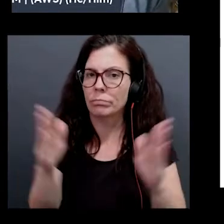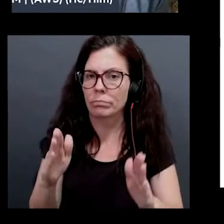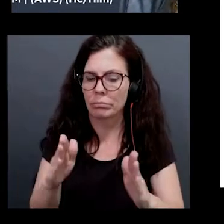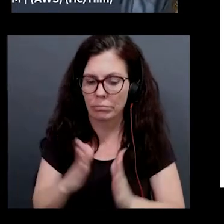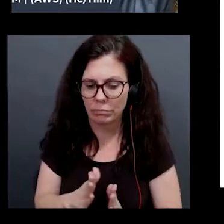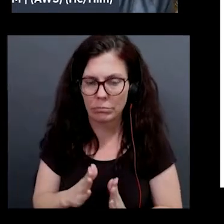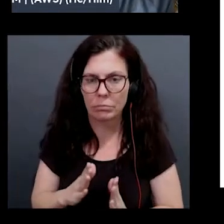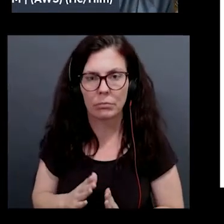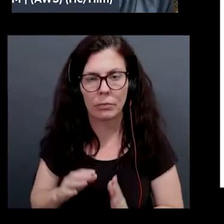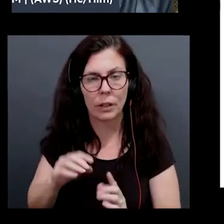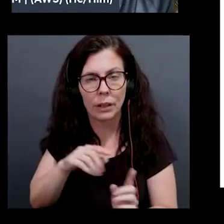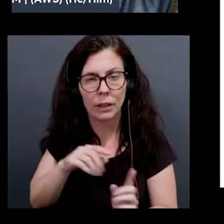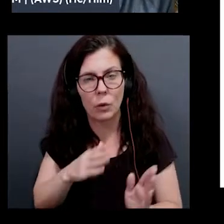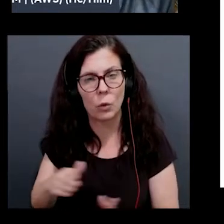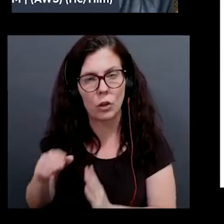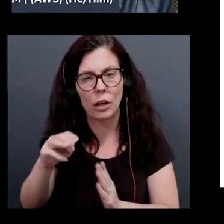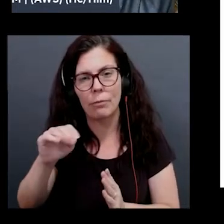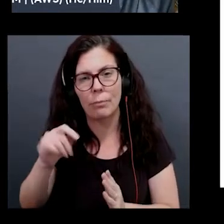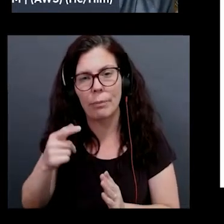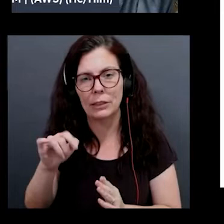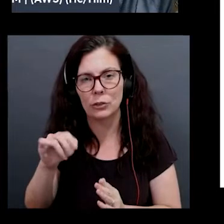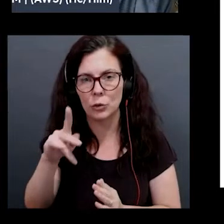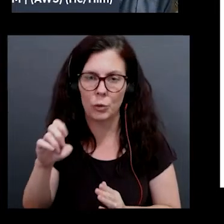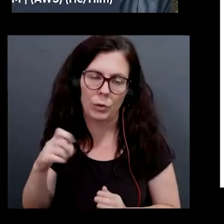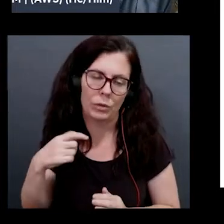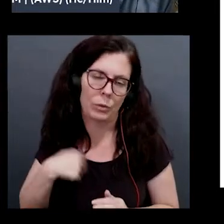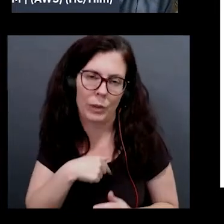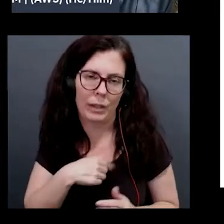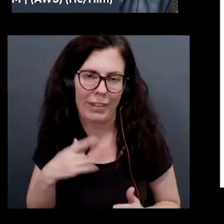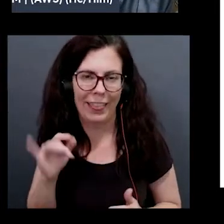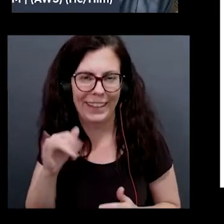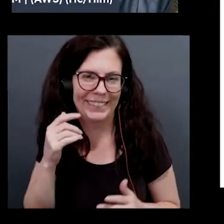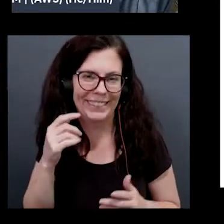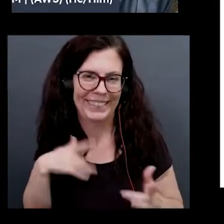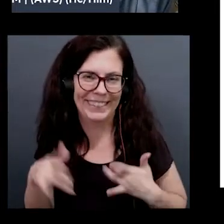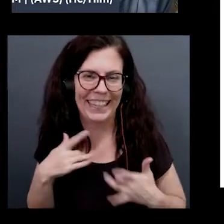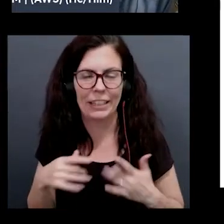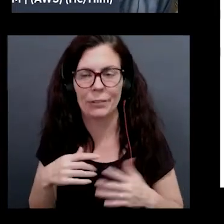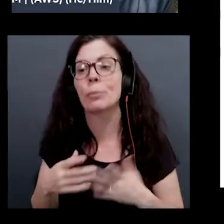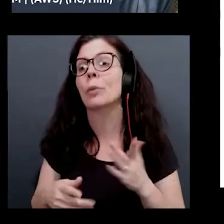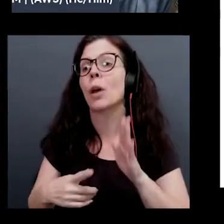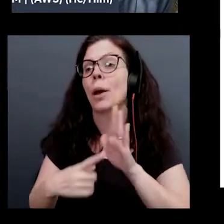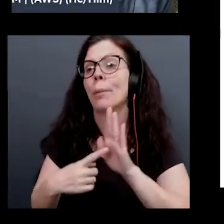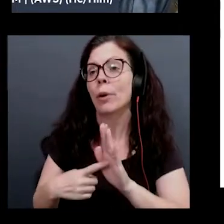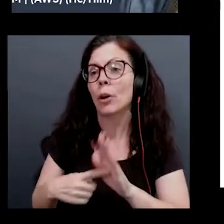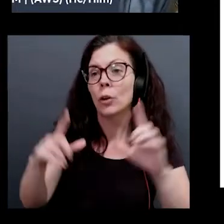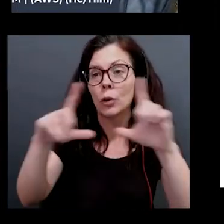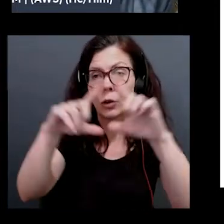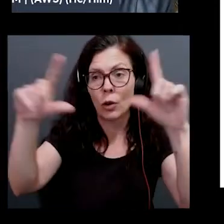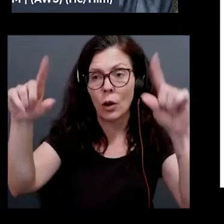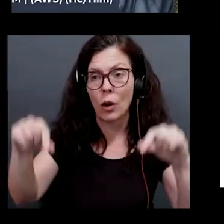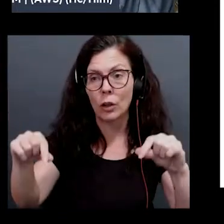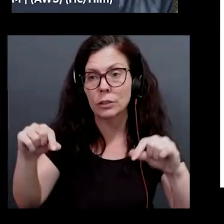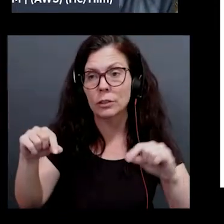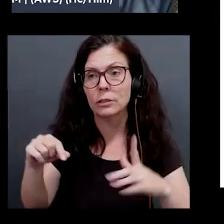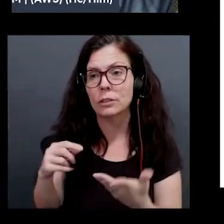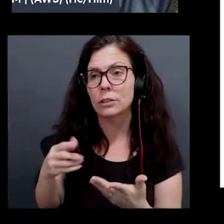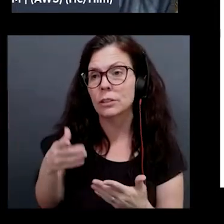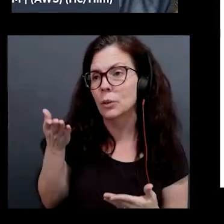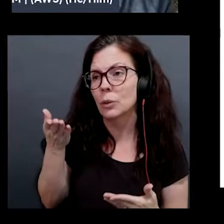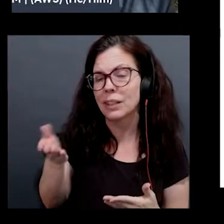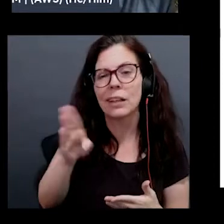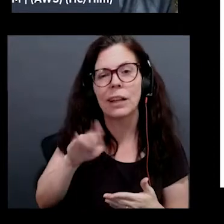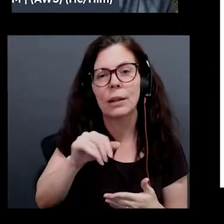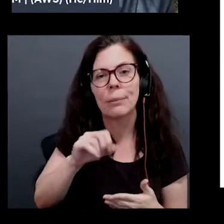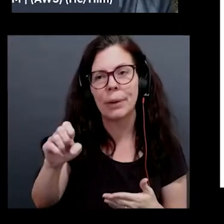quantized model, which we find really exciting. We have some model cards that once you click into, this is the base model of